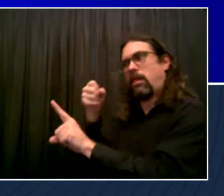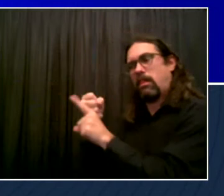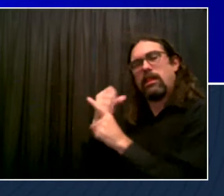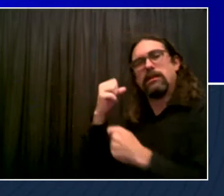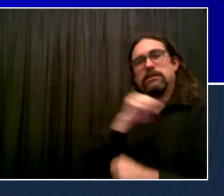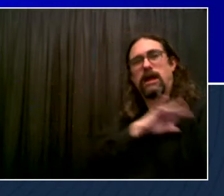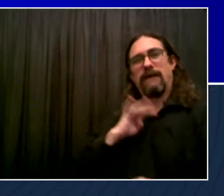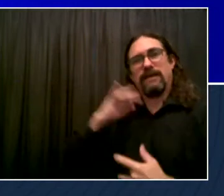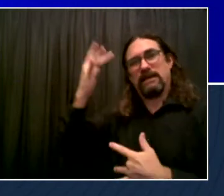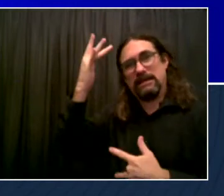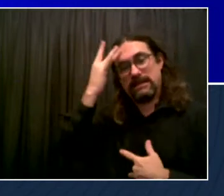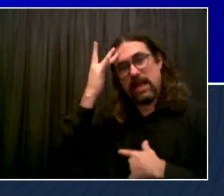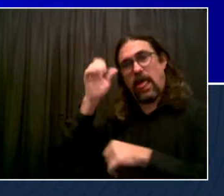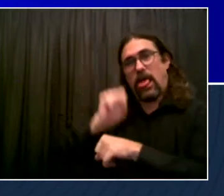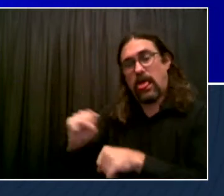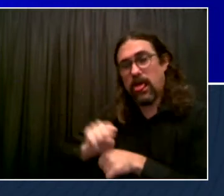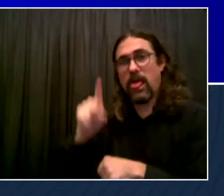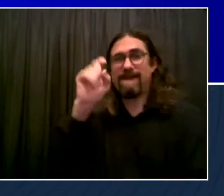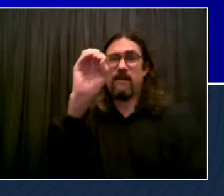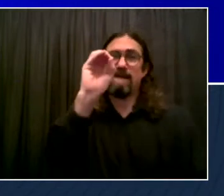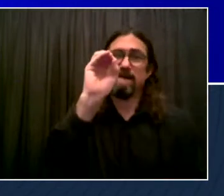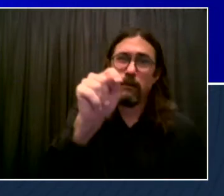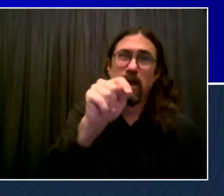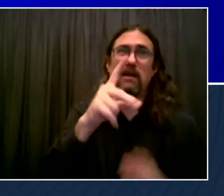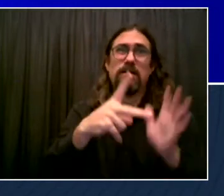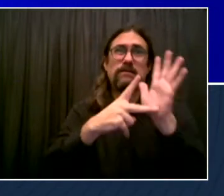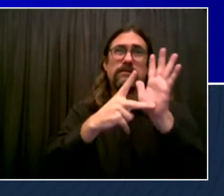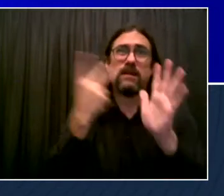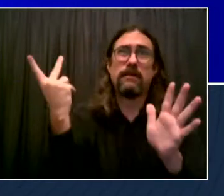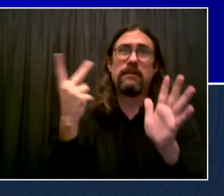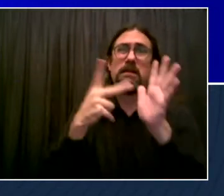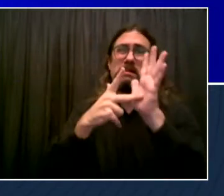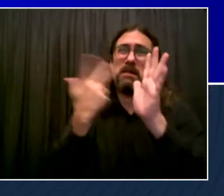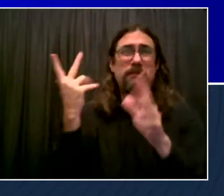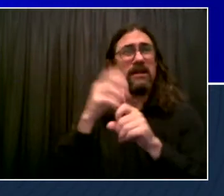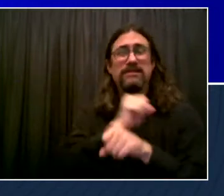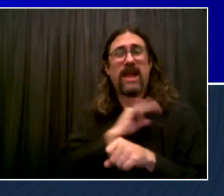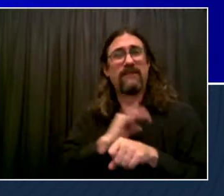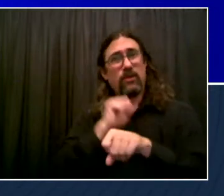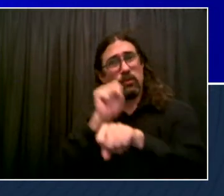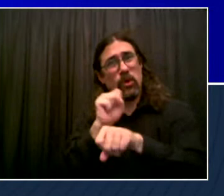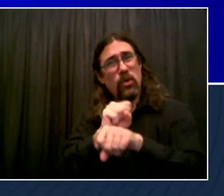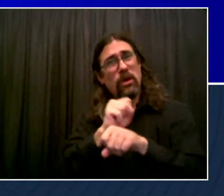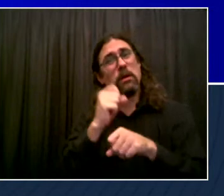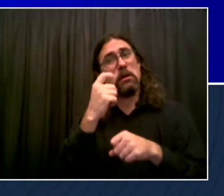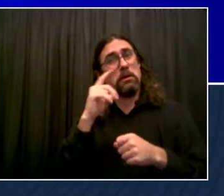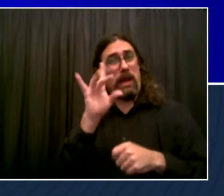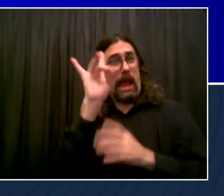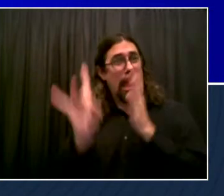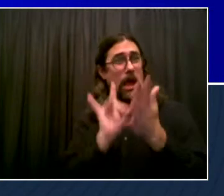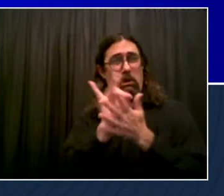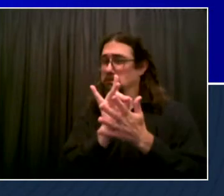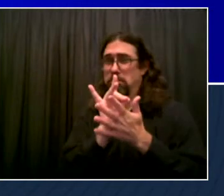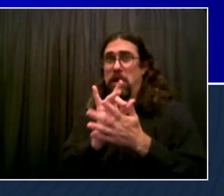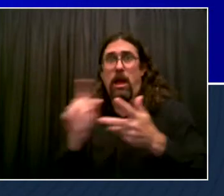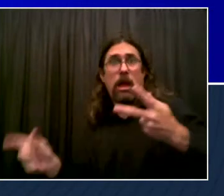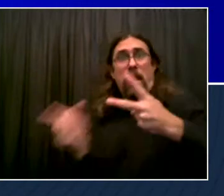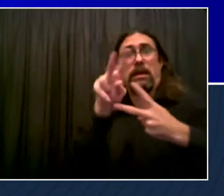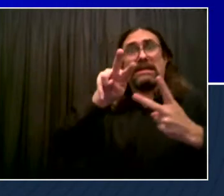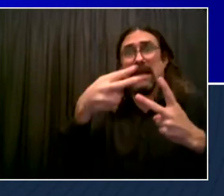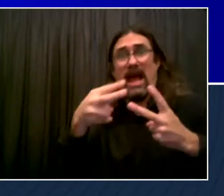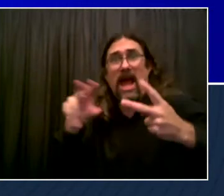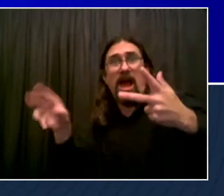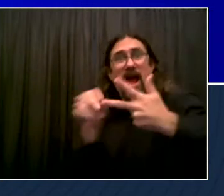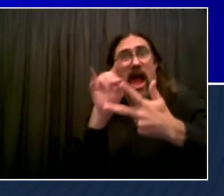fixing the staffing situation with both the aggressive moves to get people to come back to work and by adding additional officers